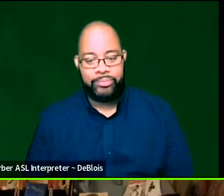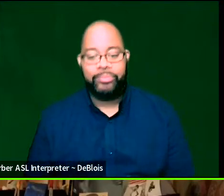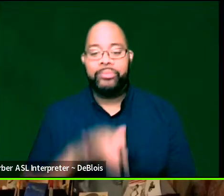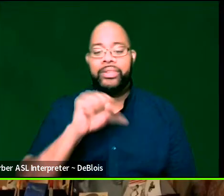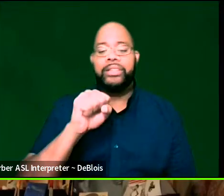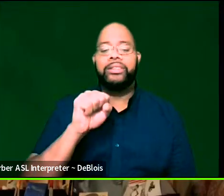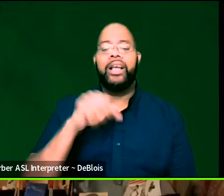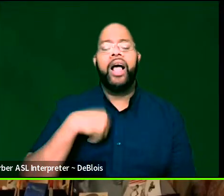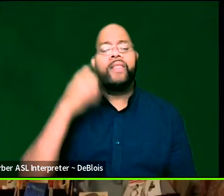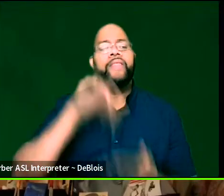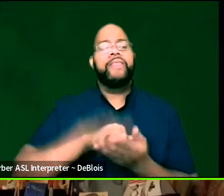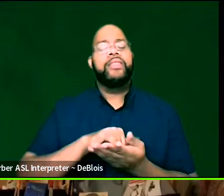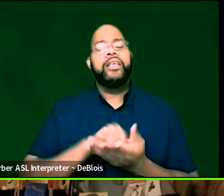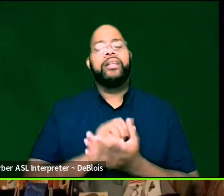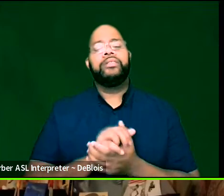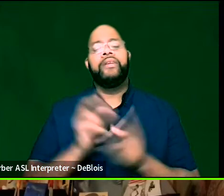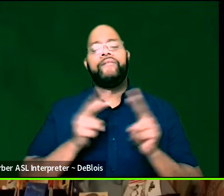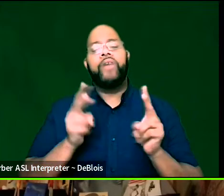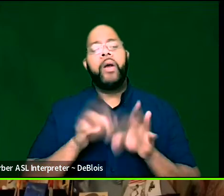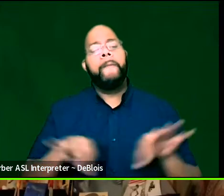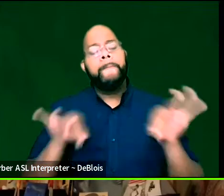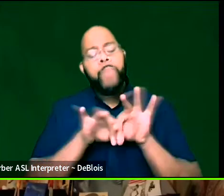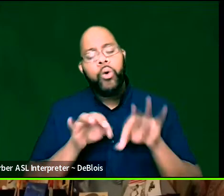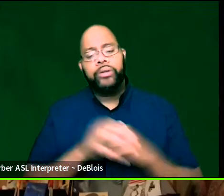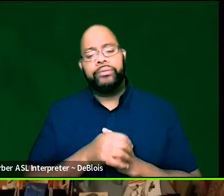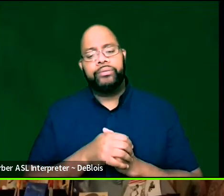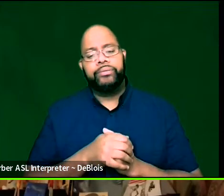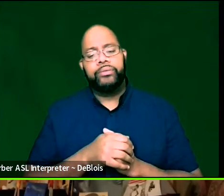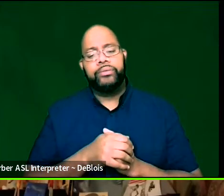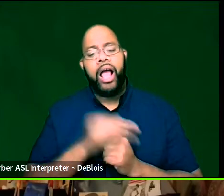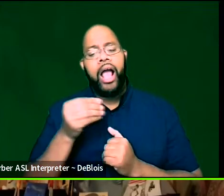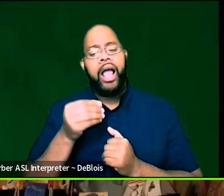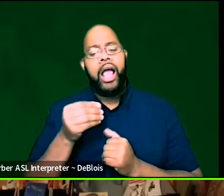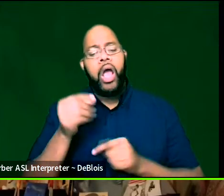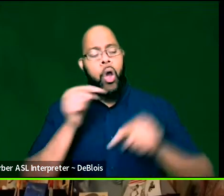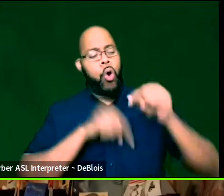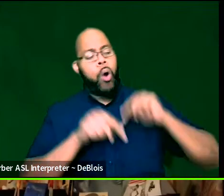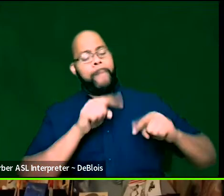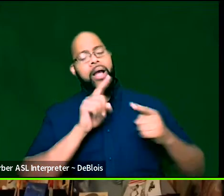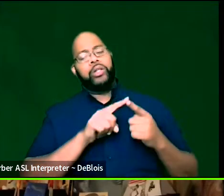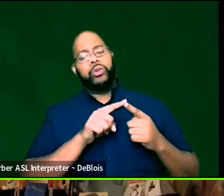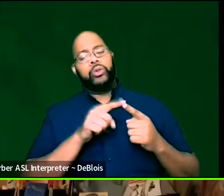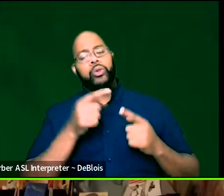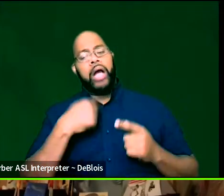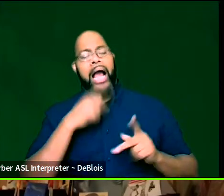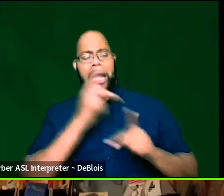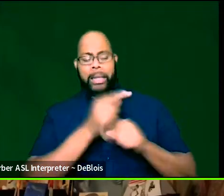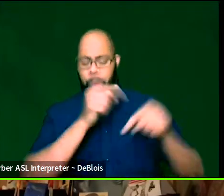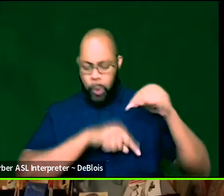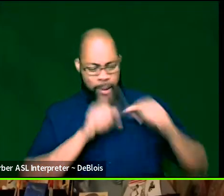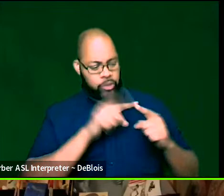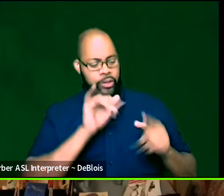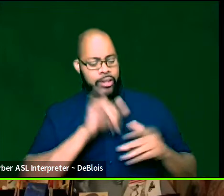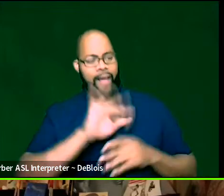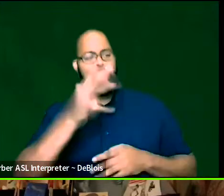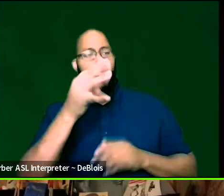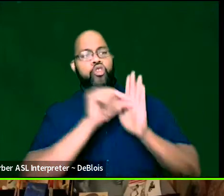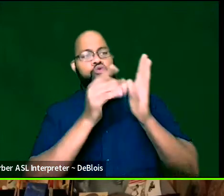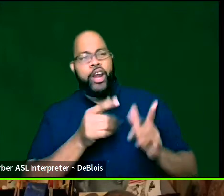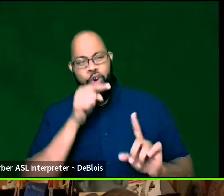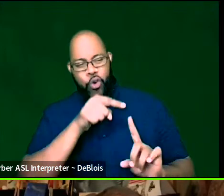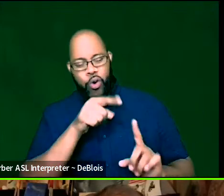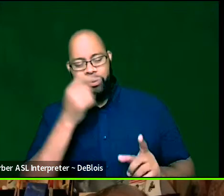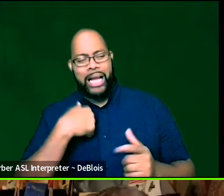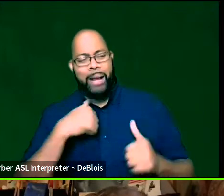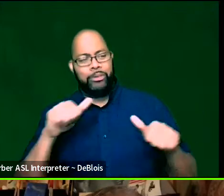and I think that that's very important. And even going back to, I'll keep going back to that fourth grader because